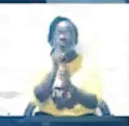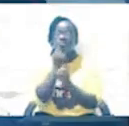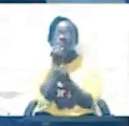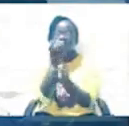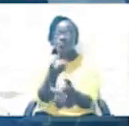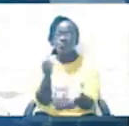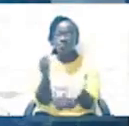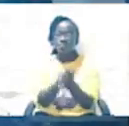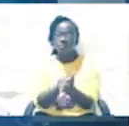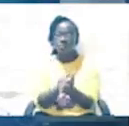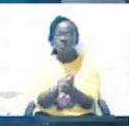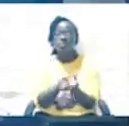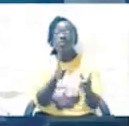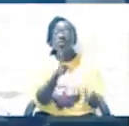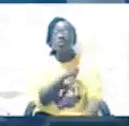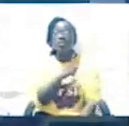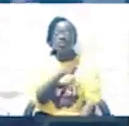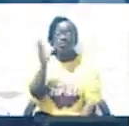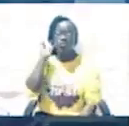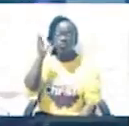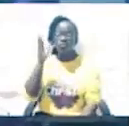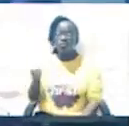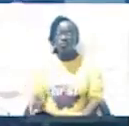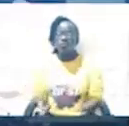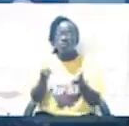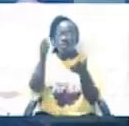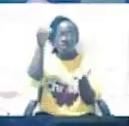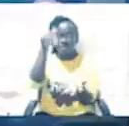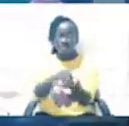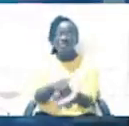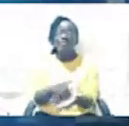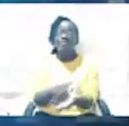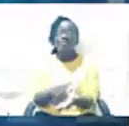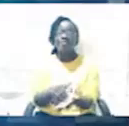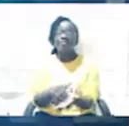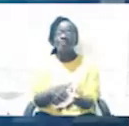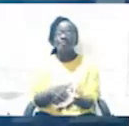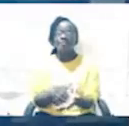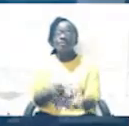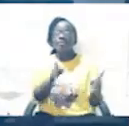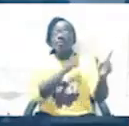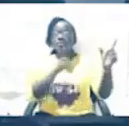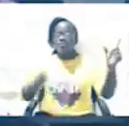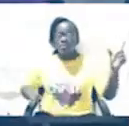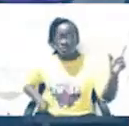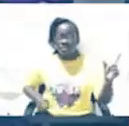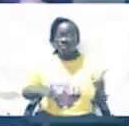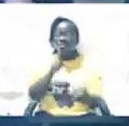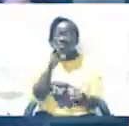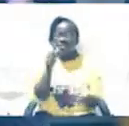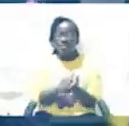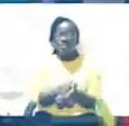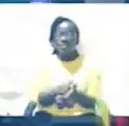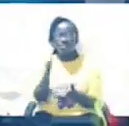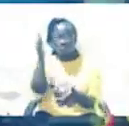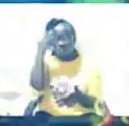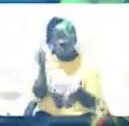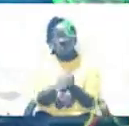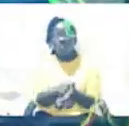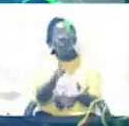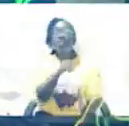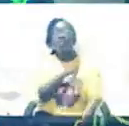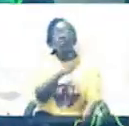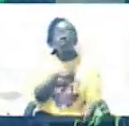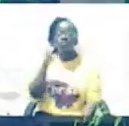rise again. Me me can say say Lazarus obesa sorry bio. The Lord has asked me to tell you that Lazarus will ask again.